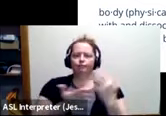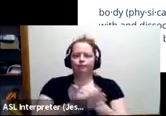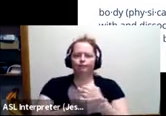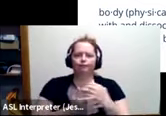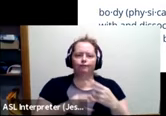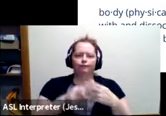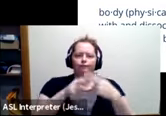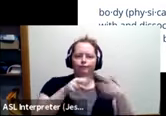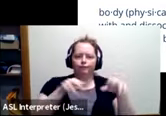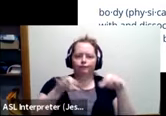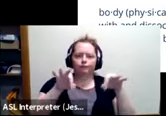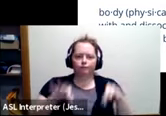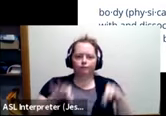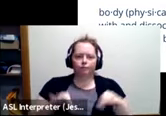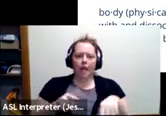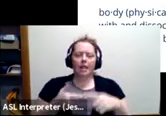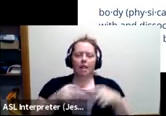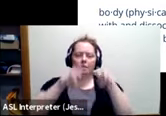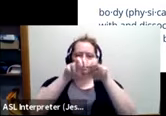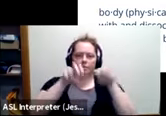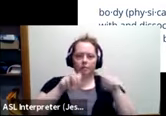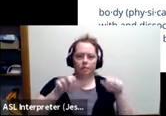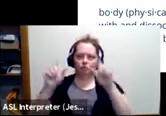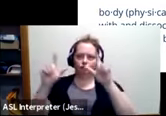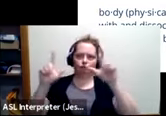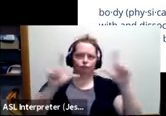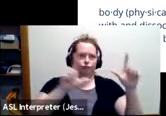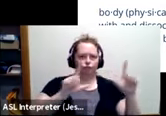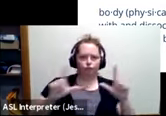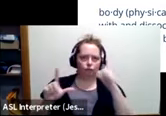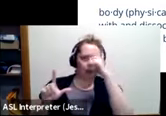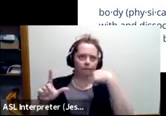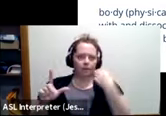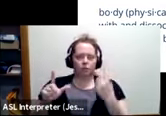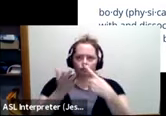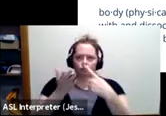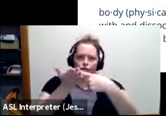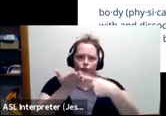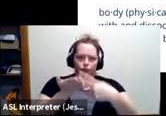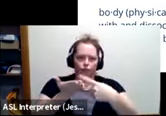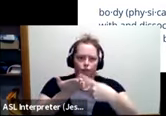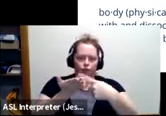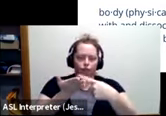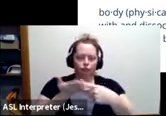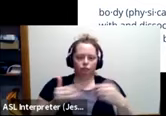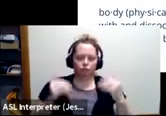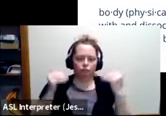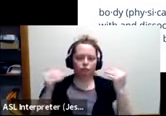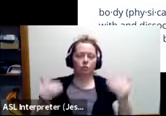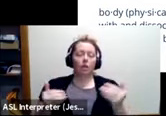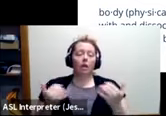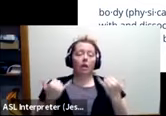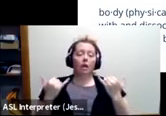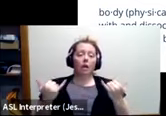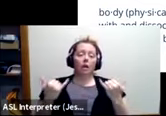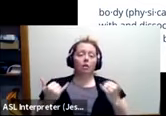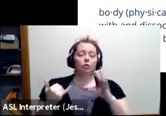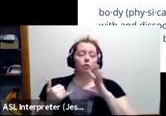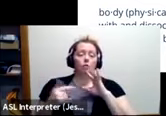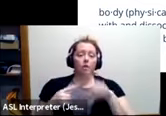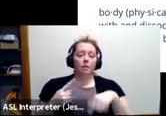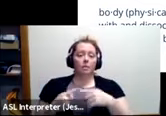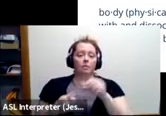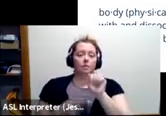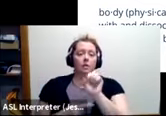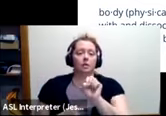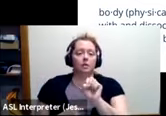wonderful panelists. So as you can see, it's breaking down the difference between sex gender, gender